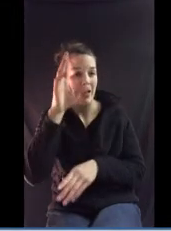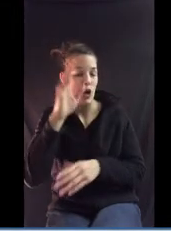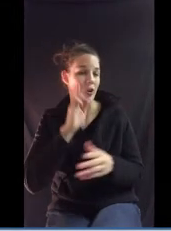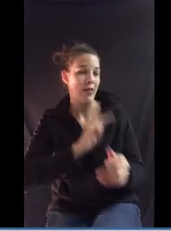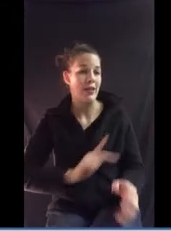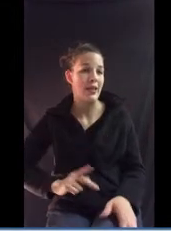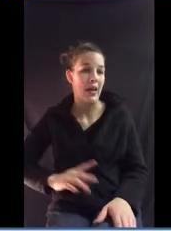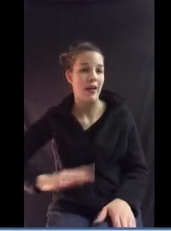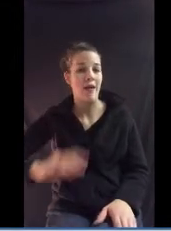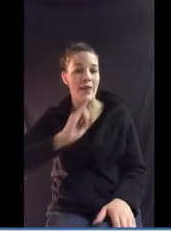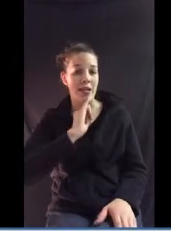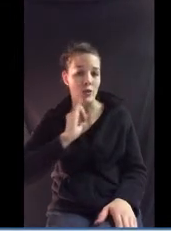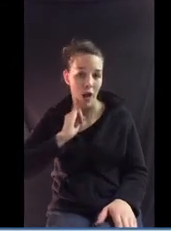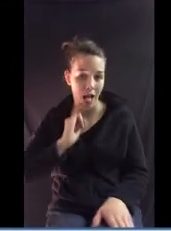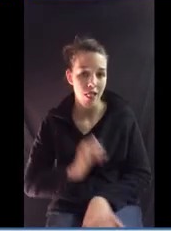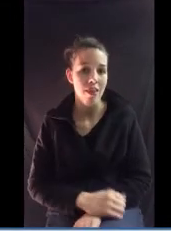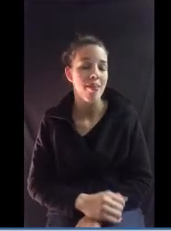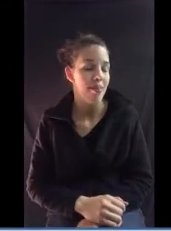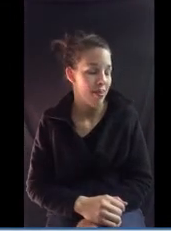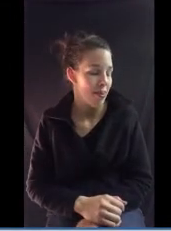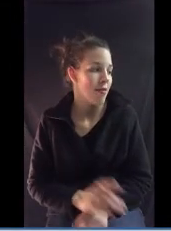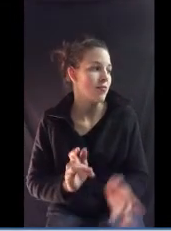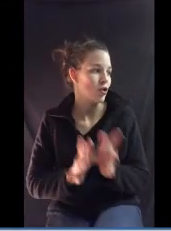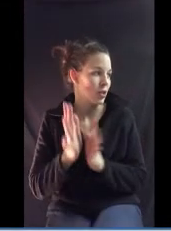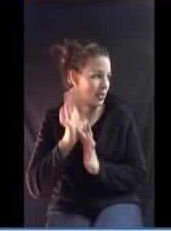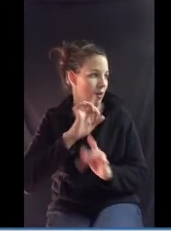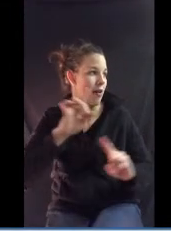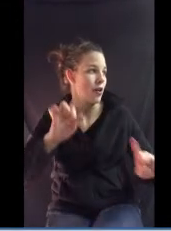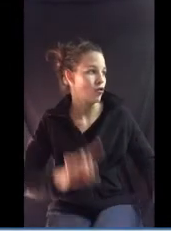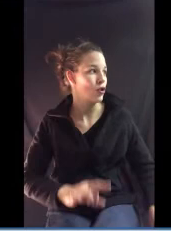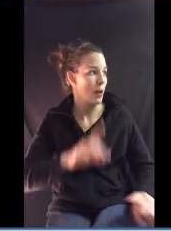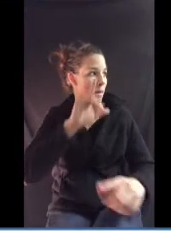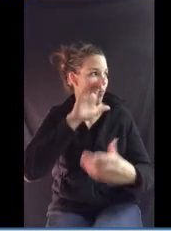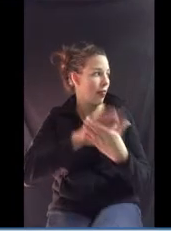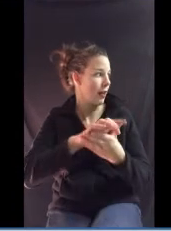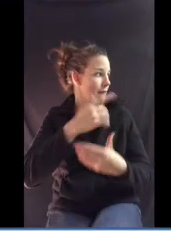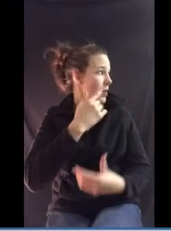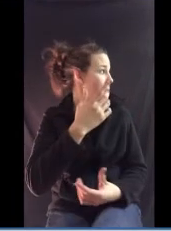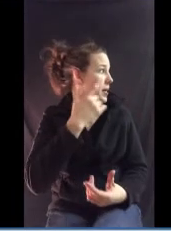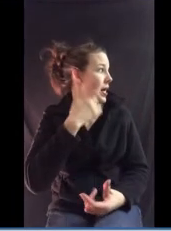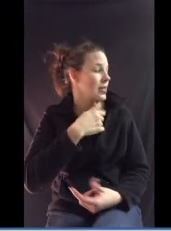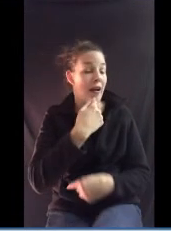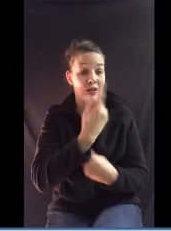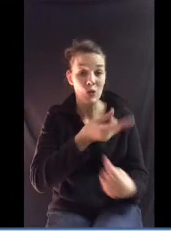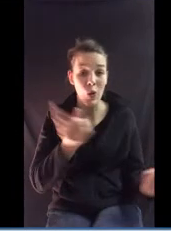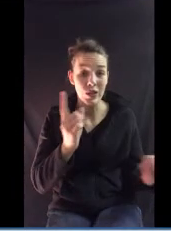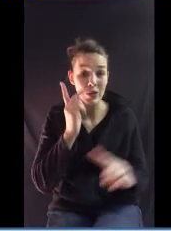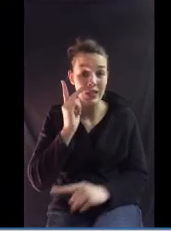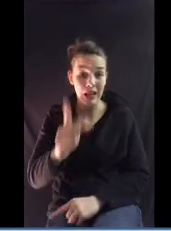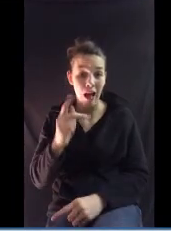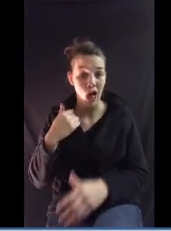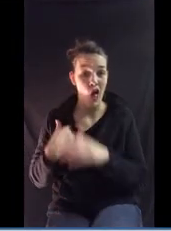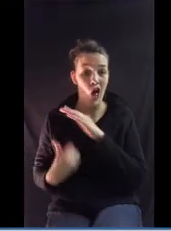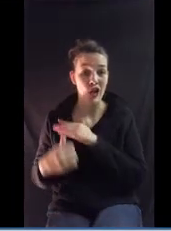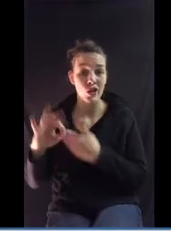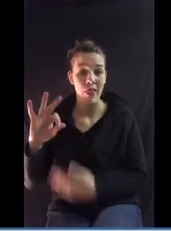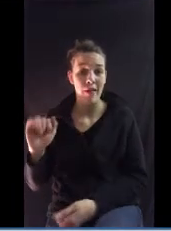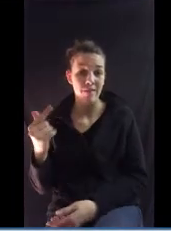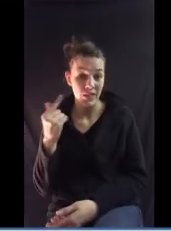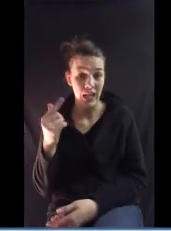God. You are the King of Israel." And Jesus answered, "Do you believe because I told you that I saw